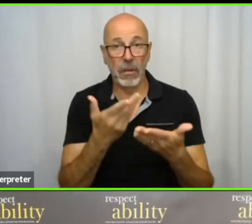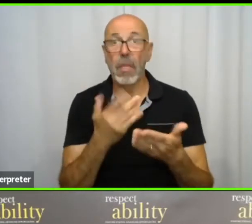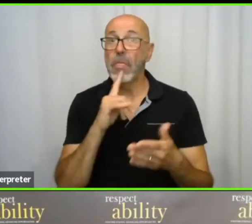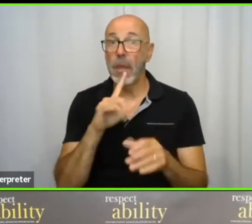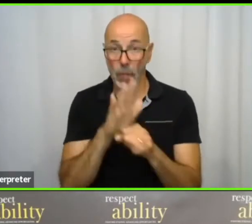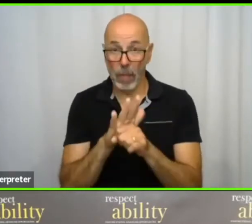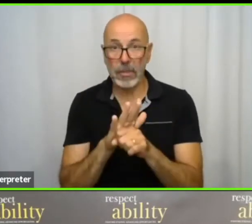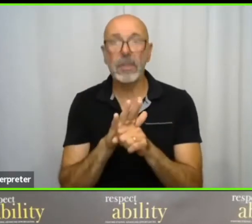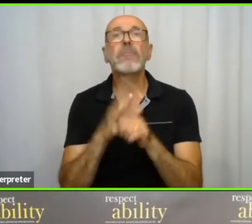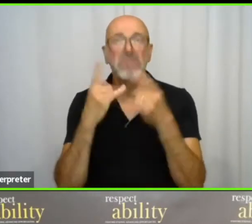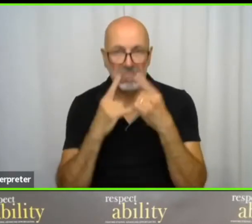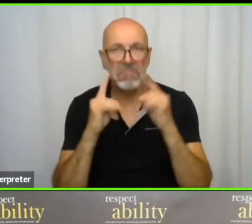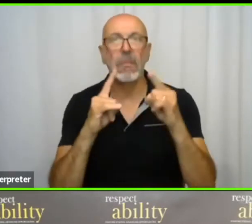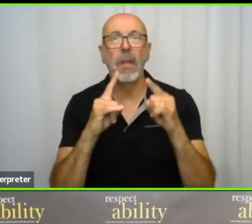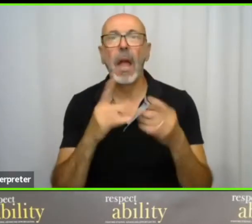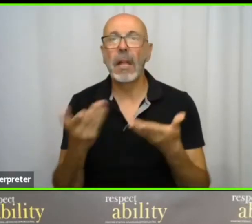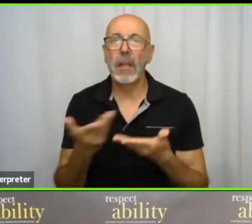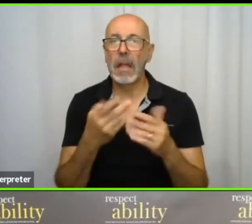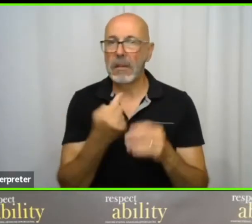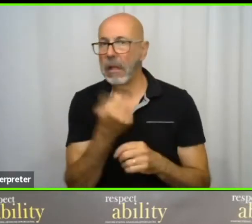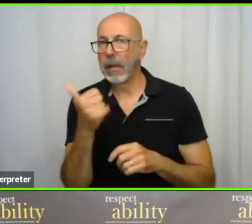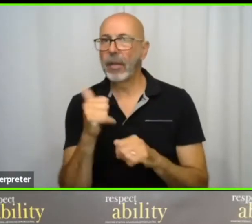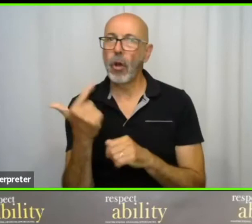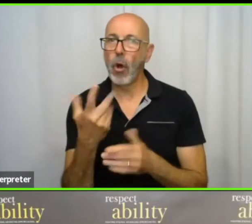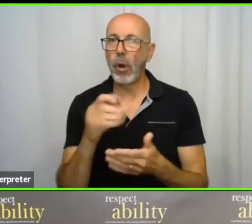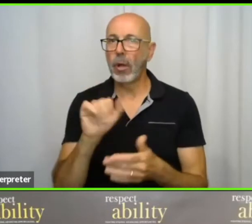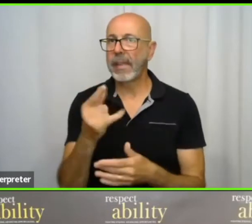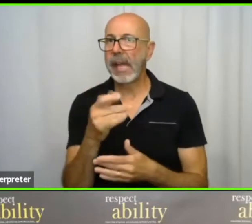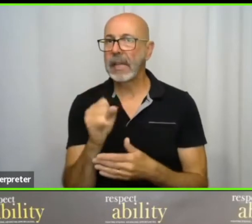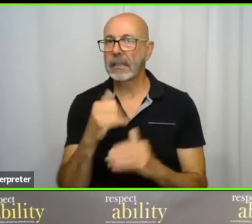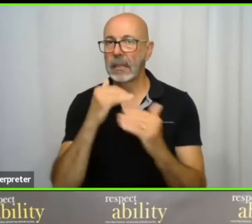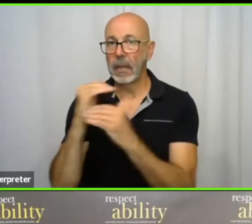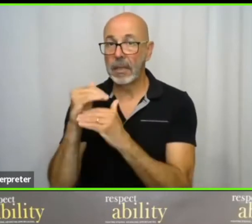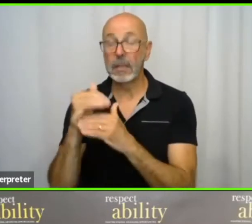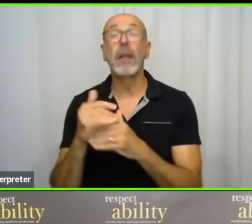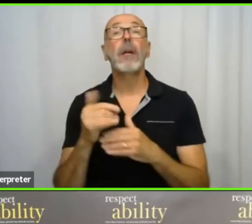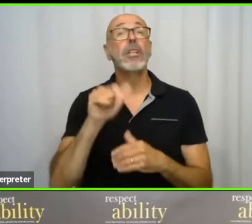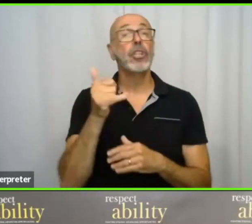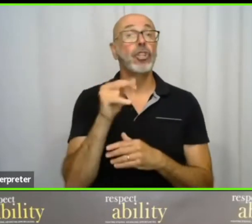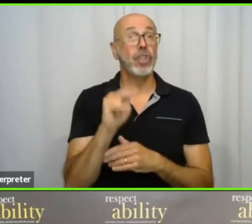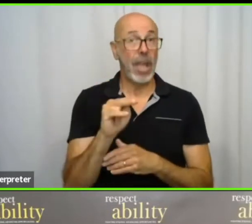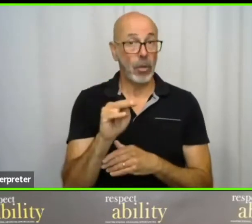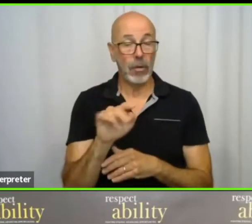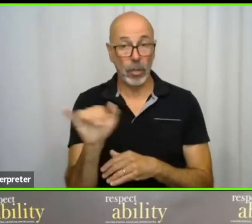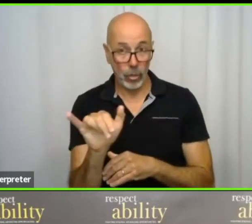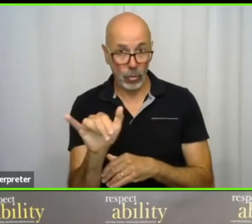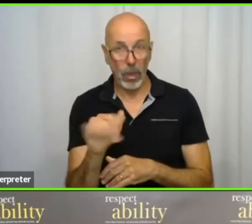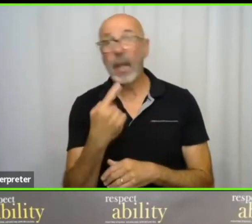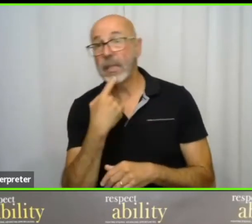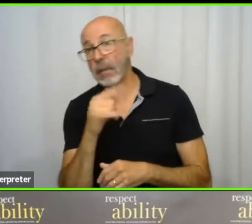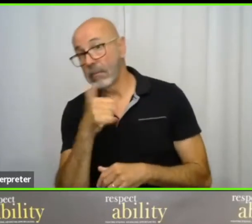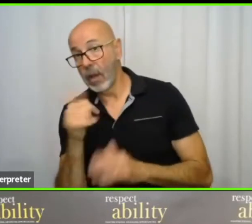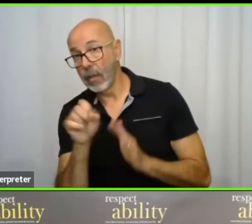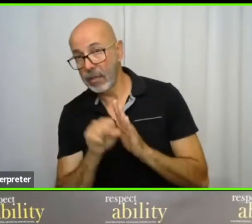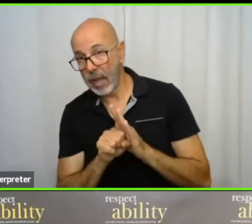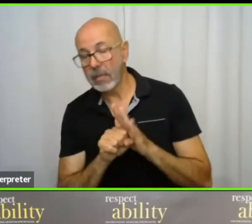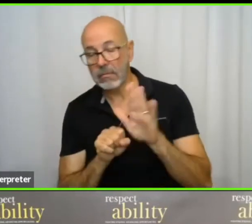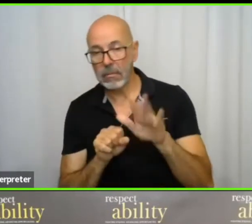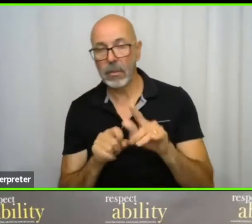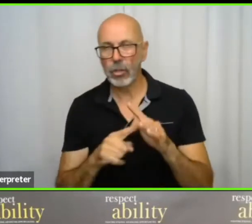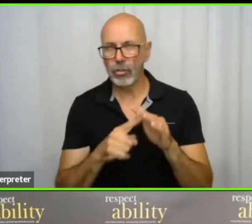all income and asset limits. In January as well, which is exciting, and I was mentioning other states are starting